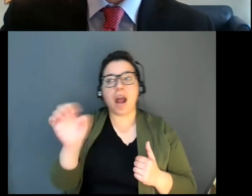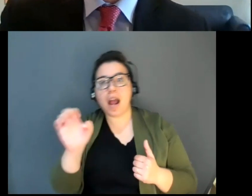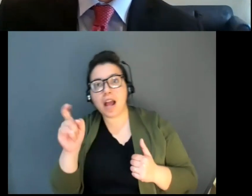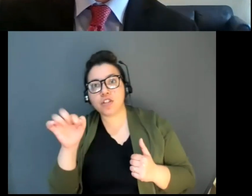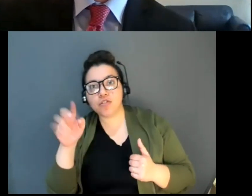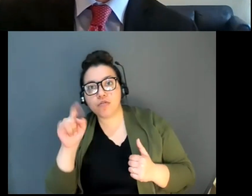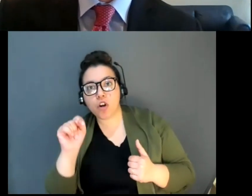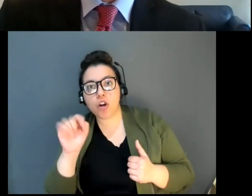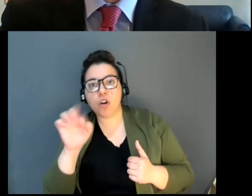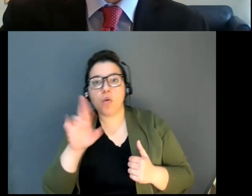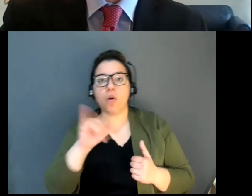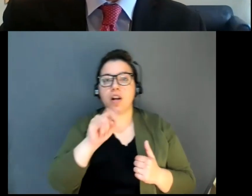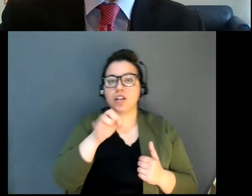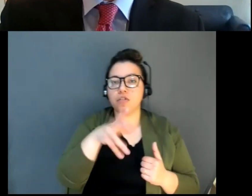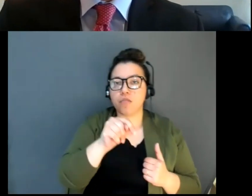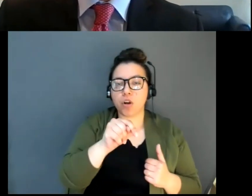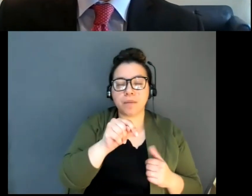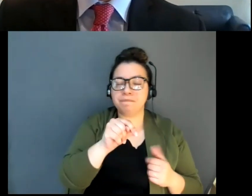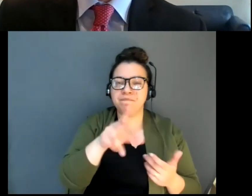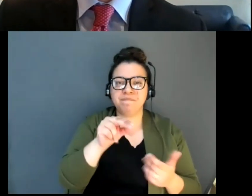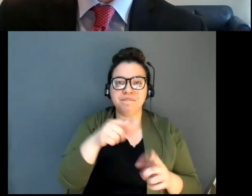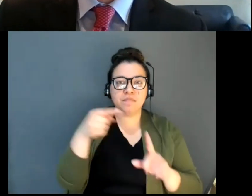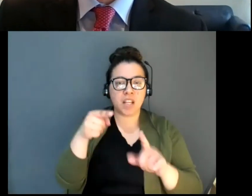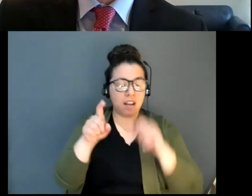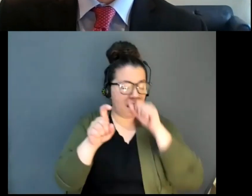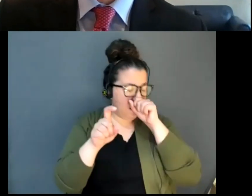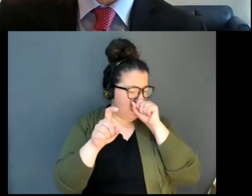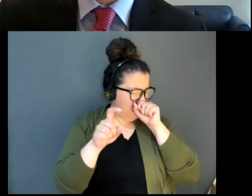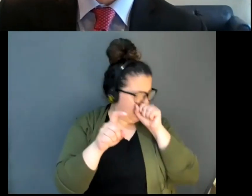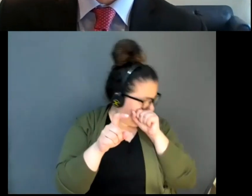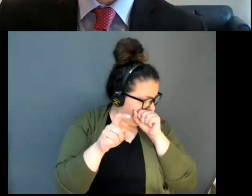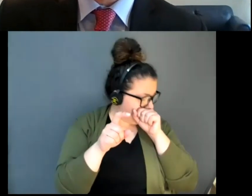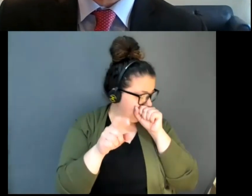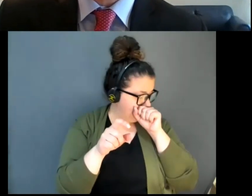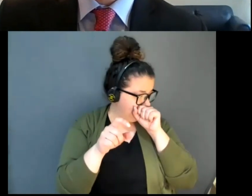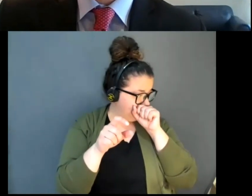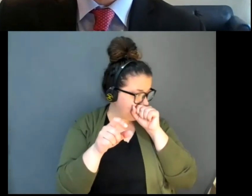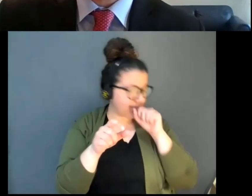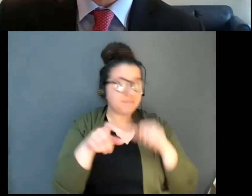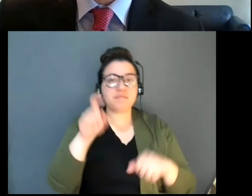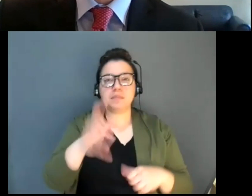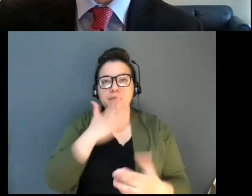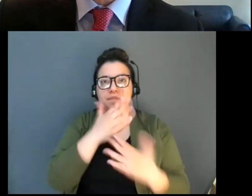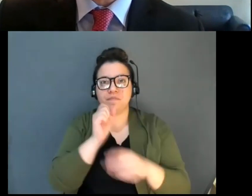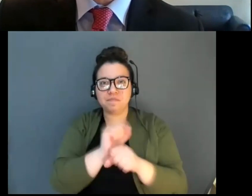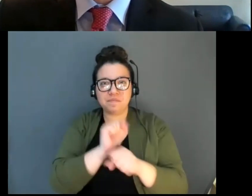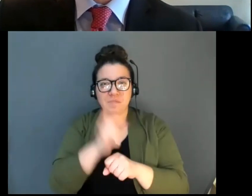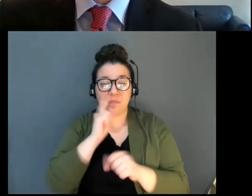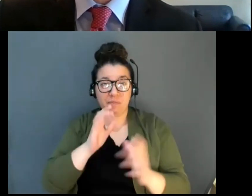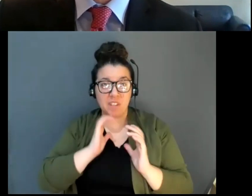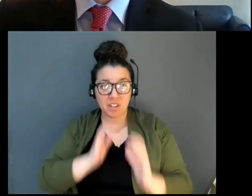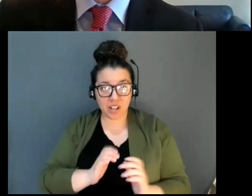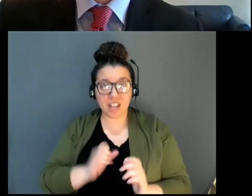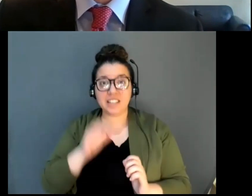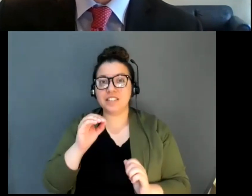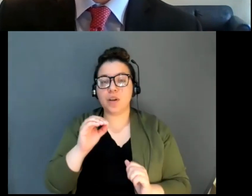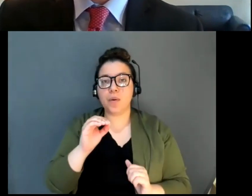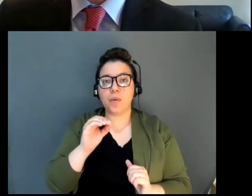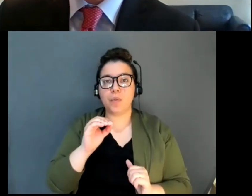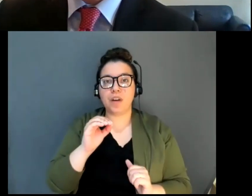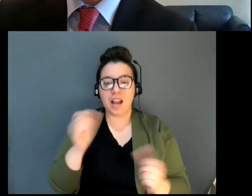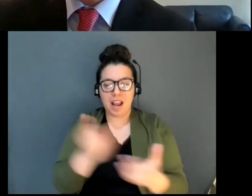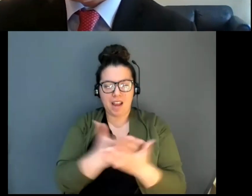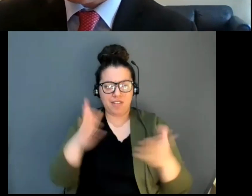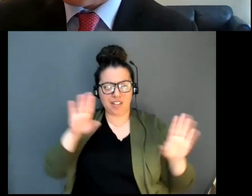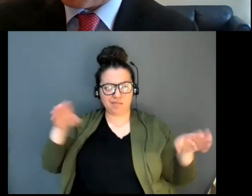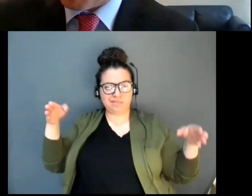you have to do a good job for your client. The client is a primary focus. It is not the lawyer. But